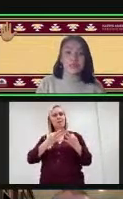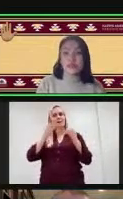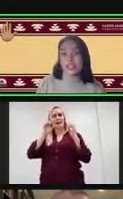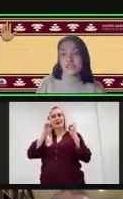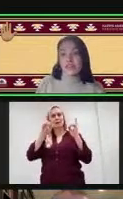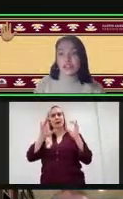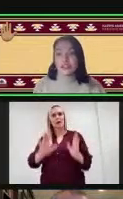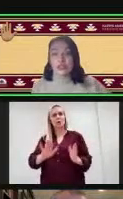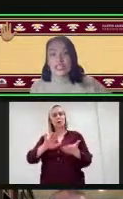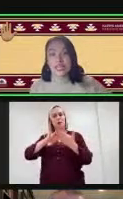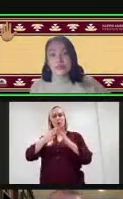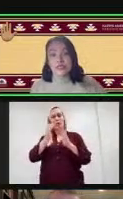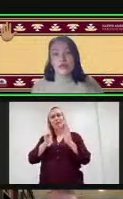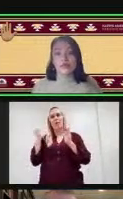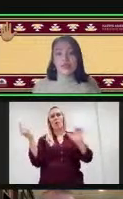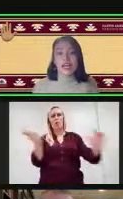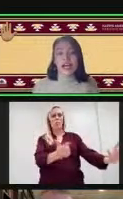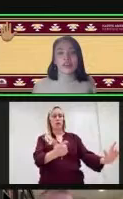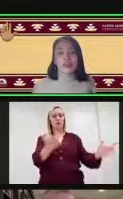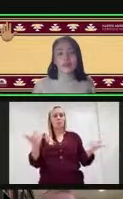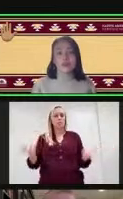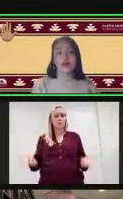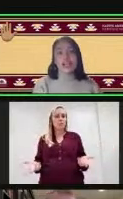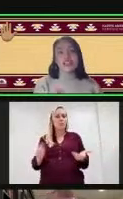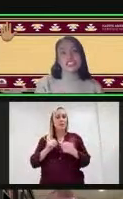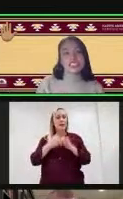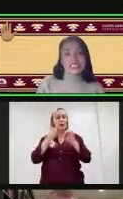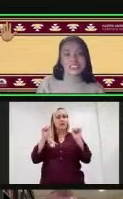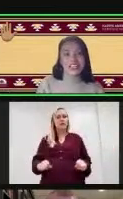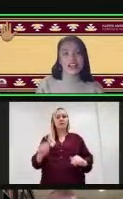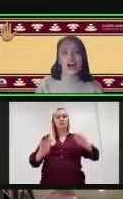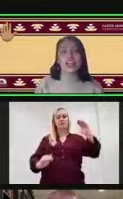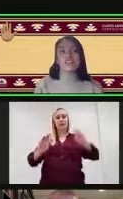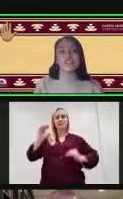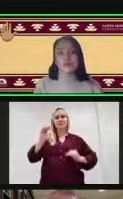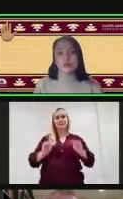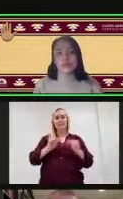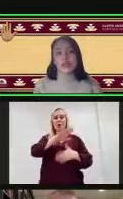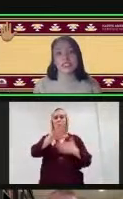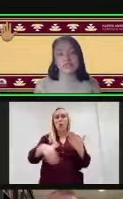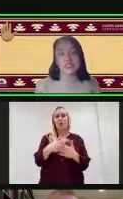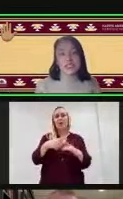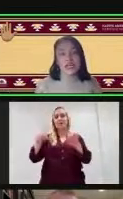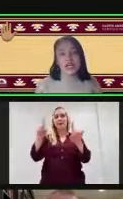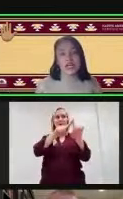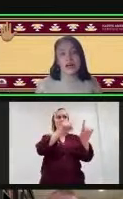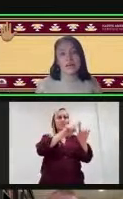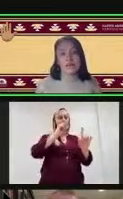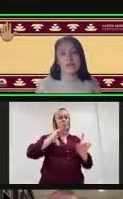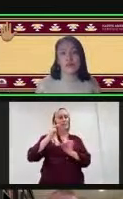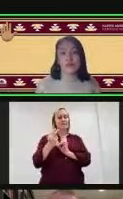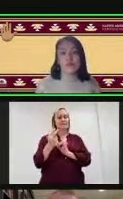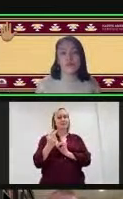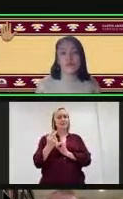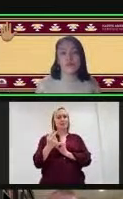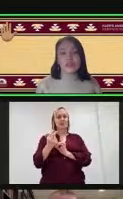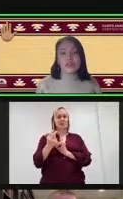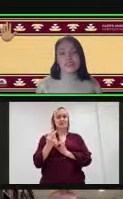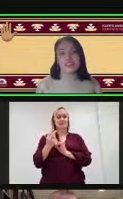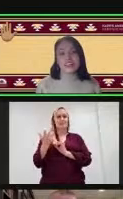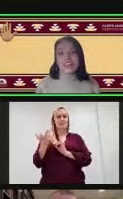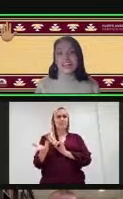and educators, community of all types. So how can we balance all of the different perspectives?